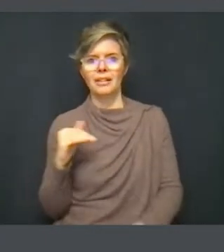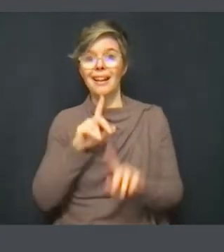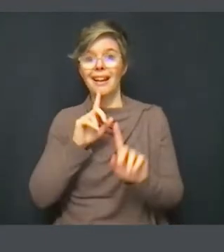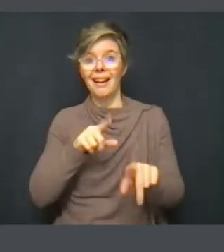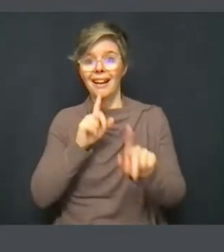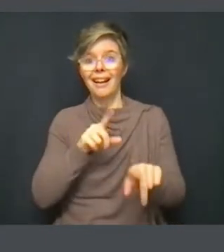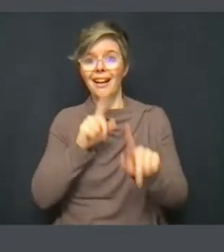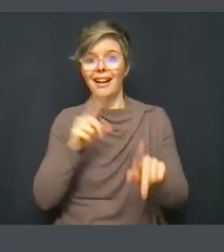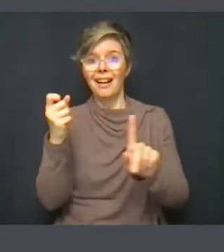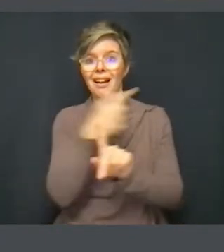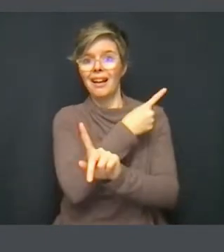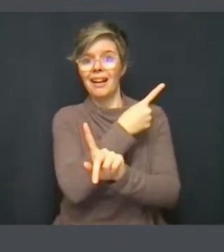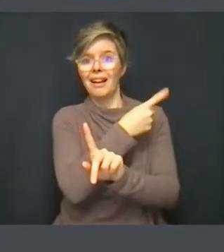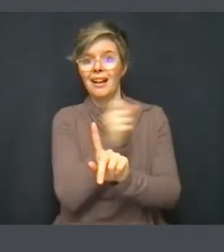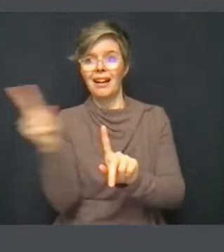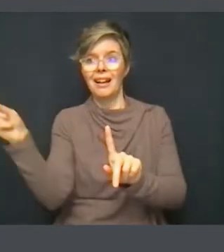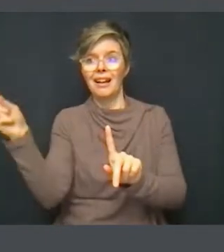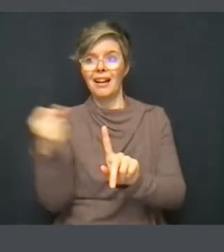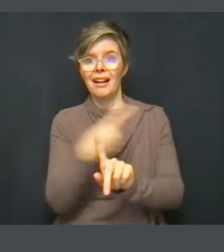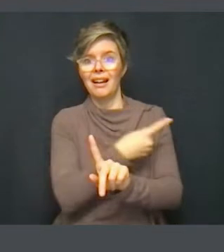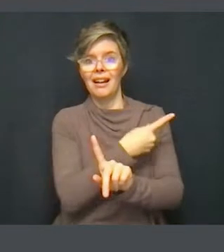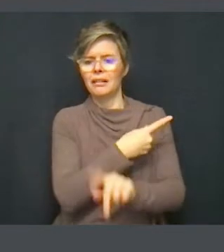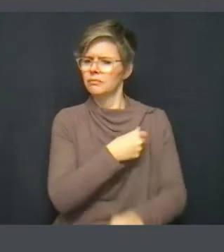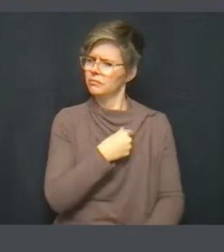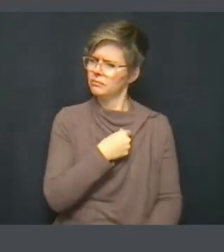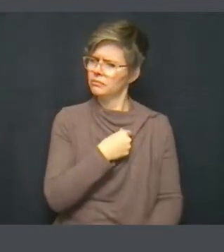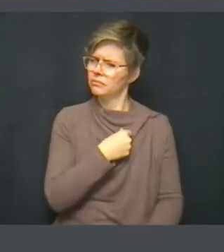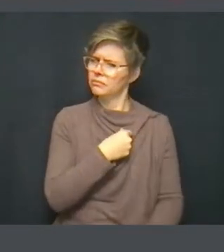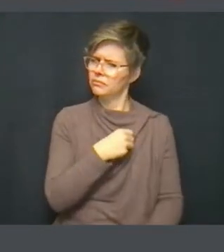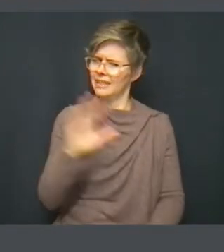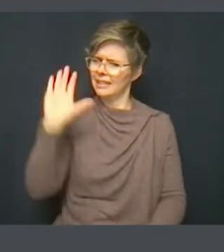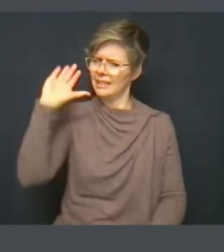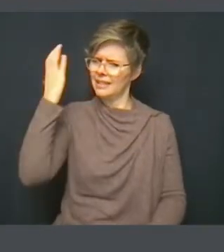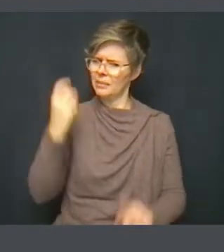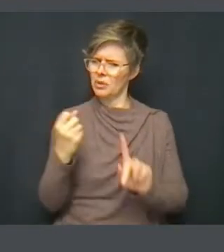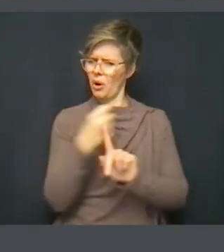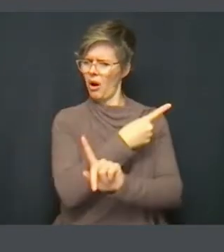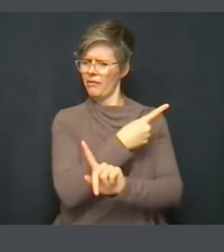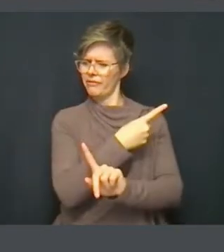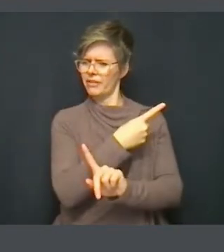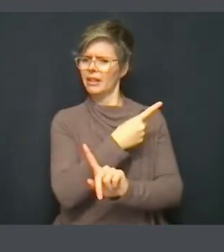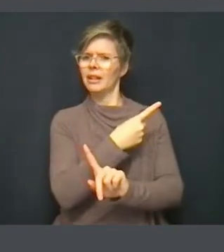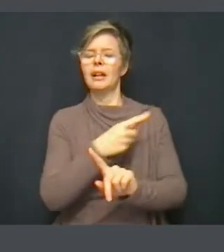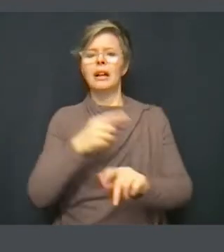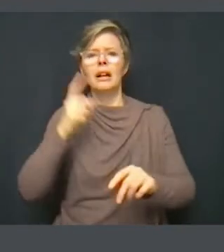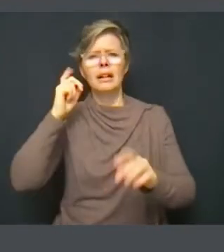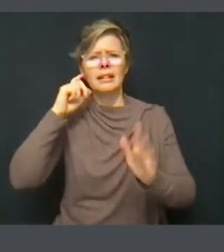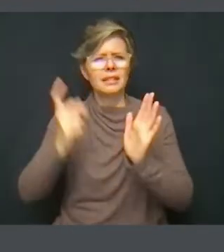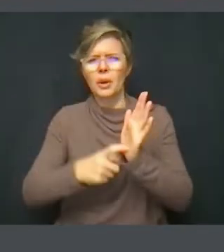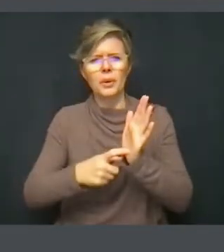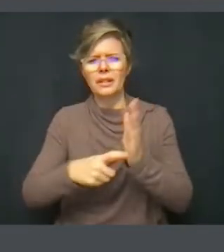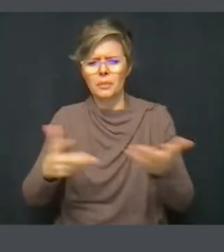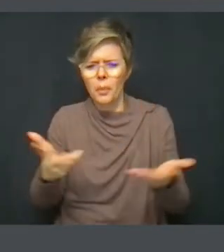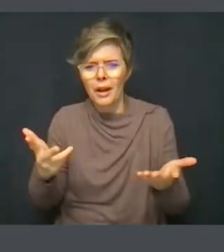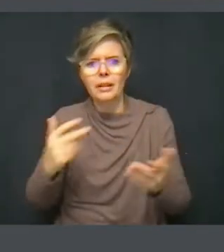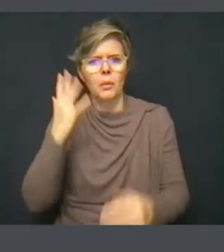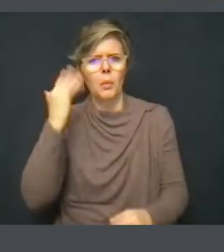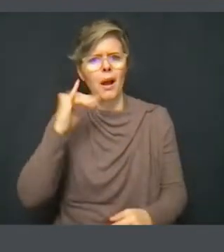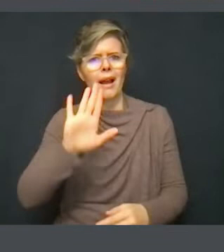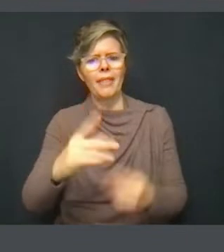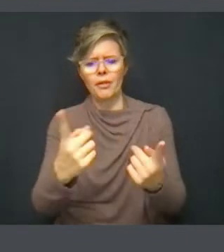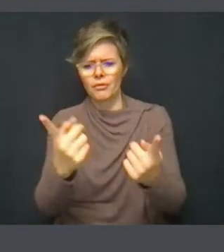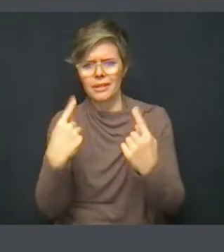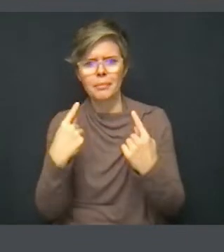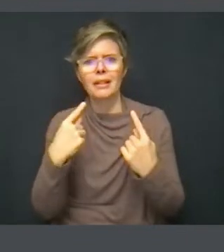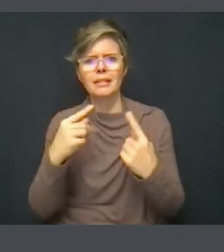foil items. Sometimes you have to make adaptations, which is you want to make sure that it's lack of skill and that it's not that the kid